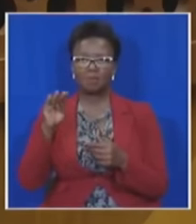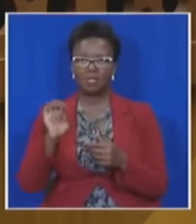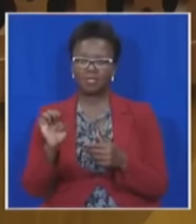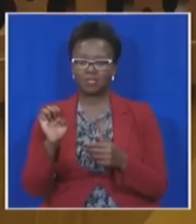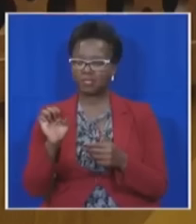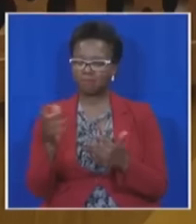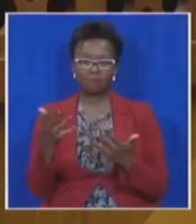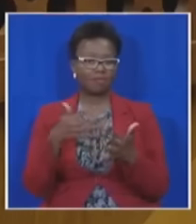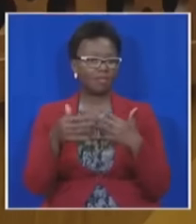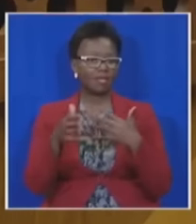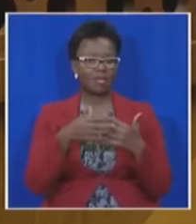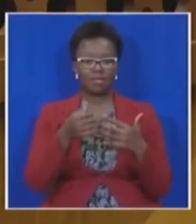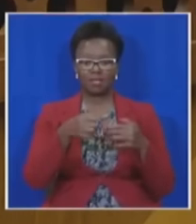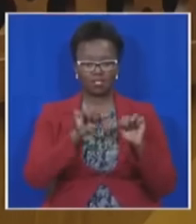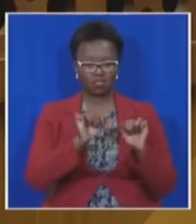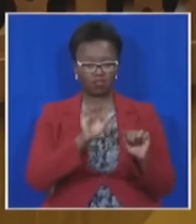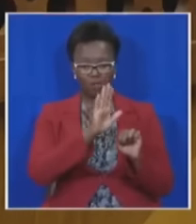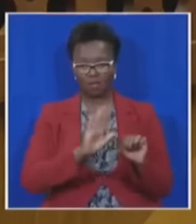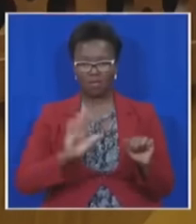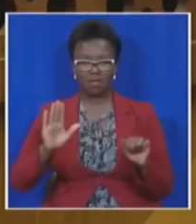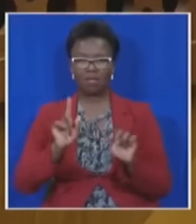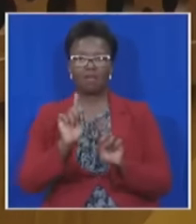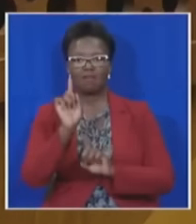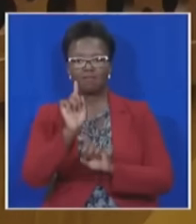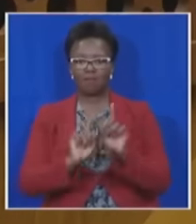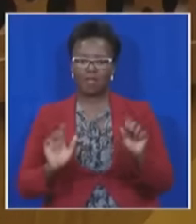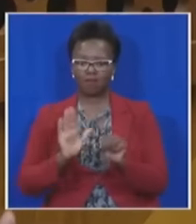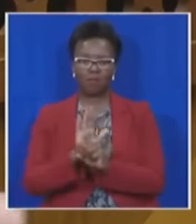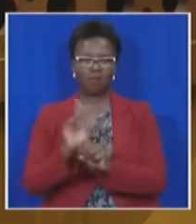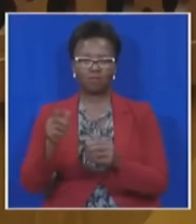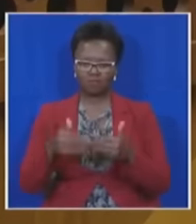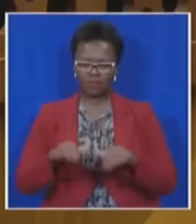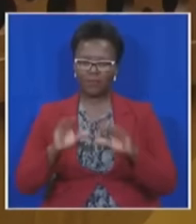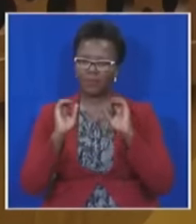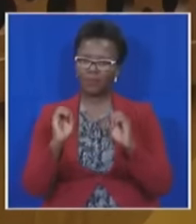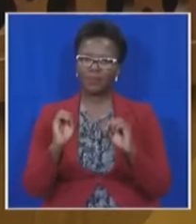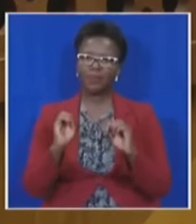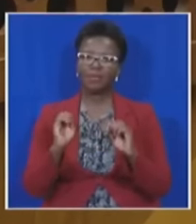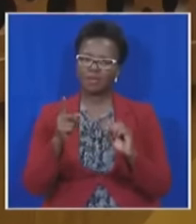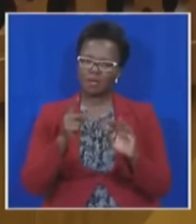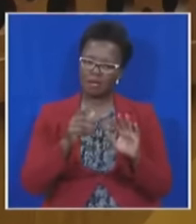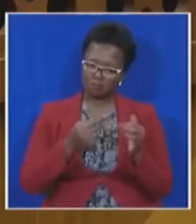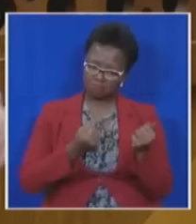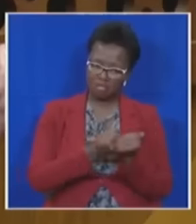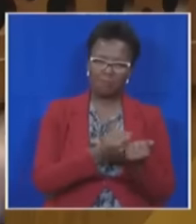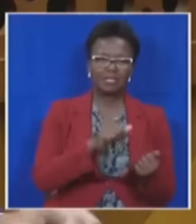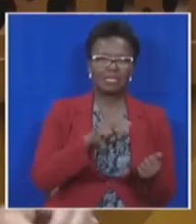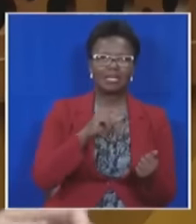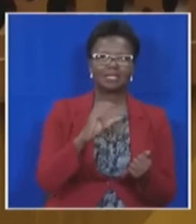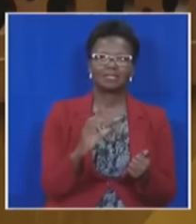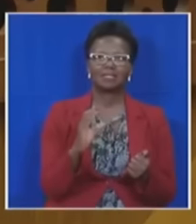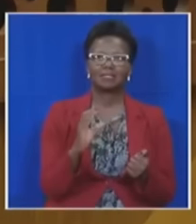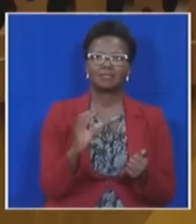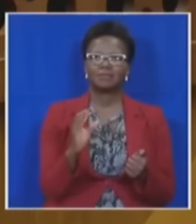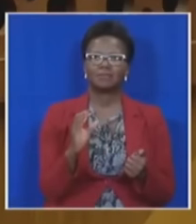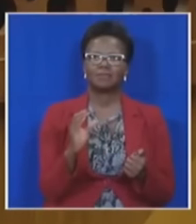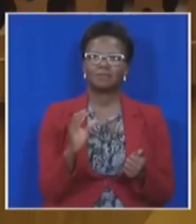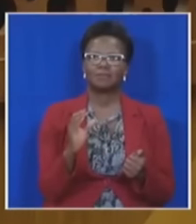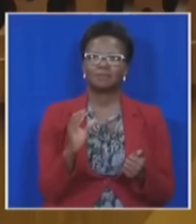and other presiding officers have failed through their blatant knee partiality to the ANC. That's what he says.